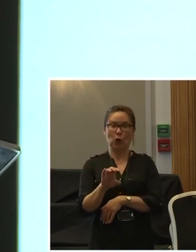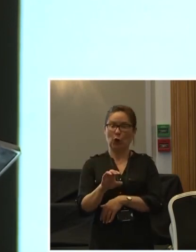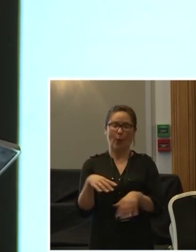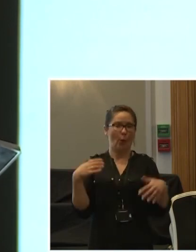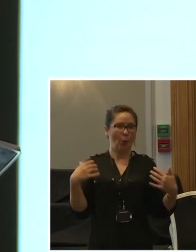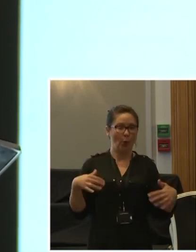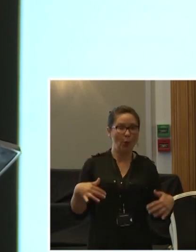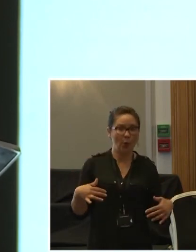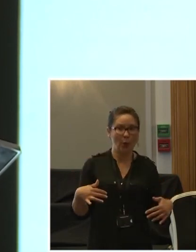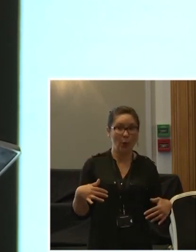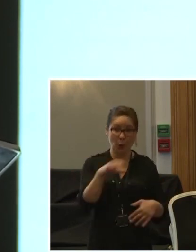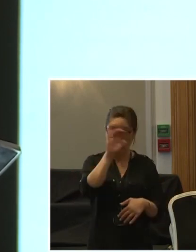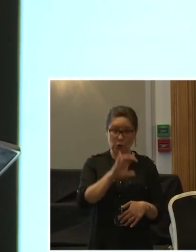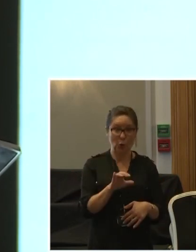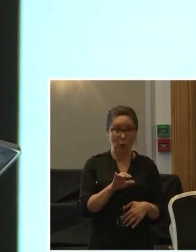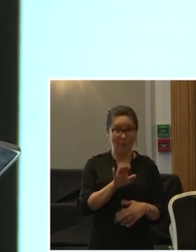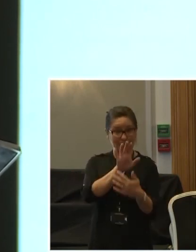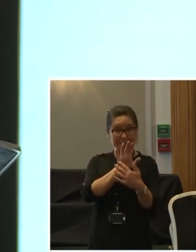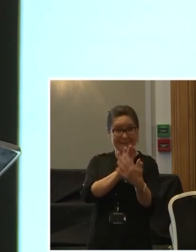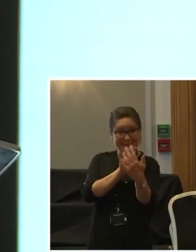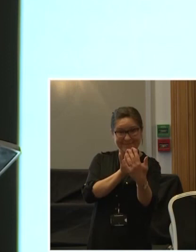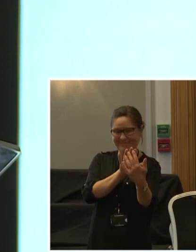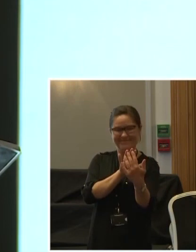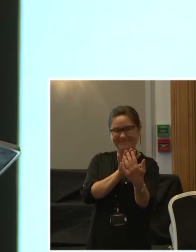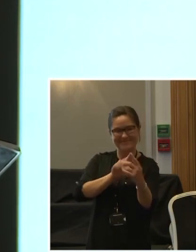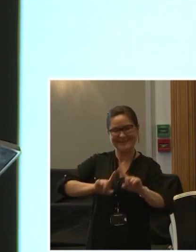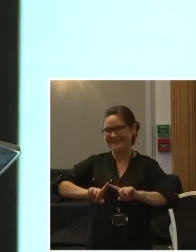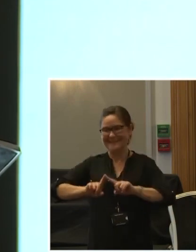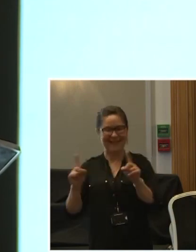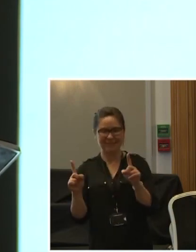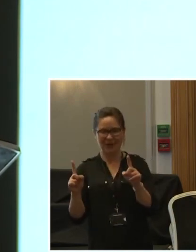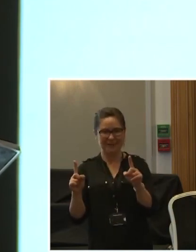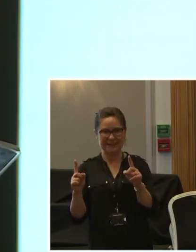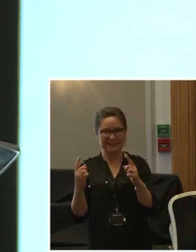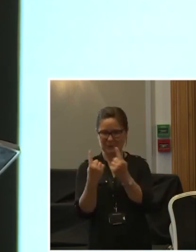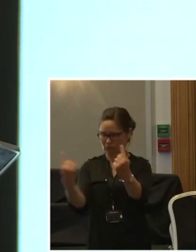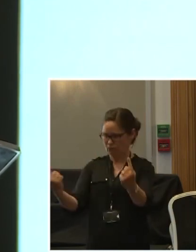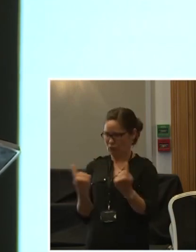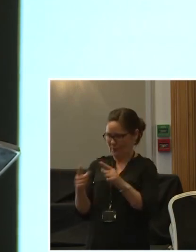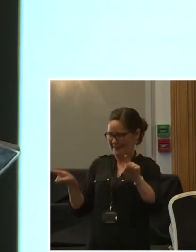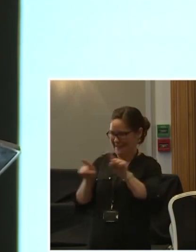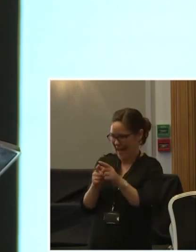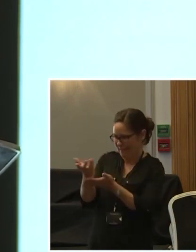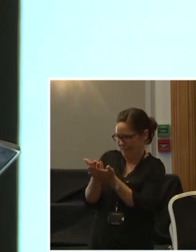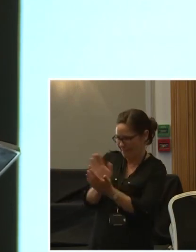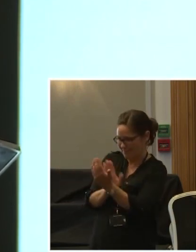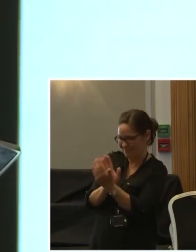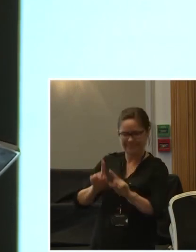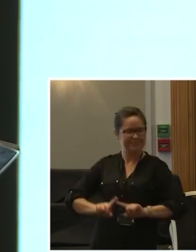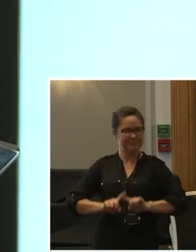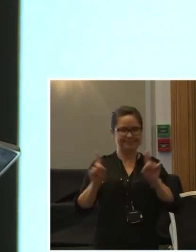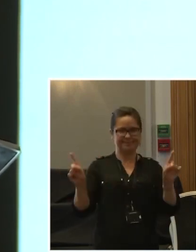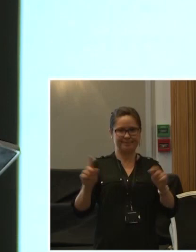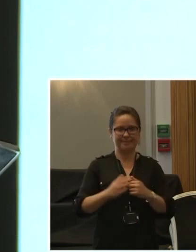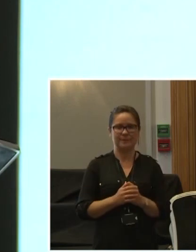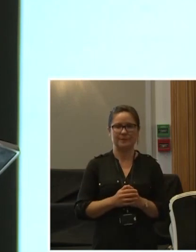but it's a very different communication than sat with someone in the same room. I completely agree. I think we've got a question at the back. Thank